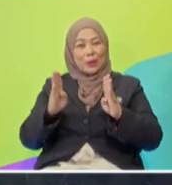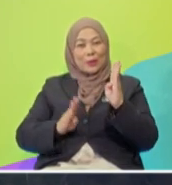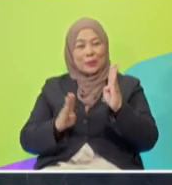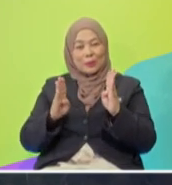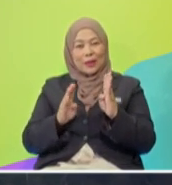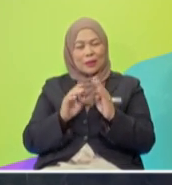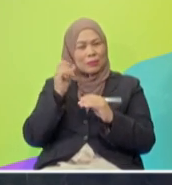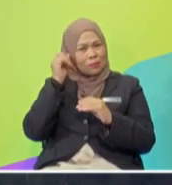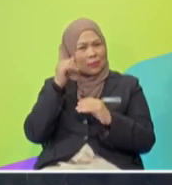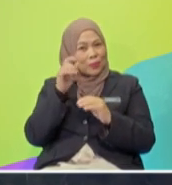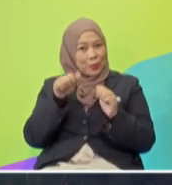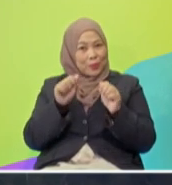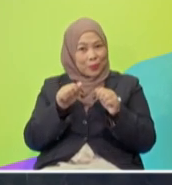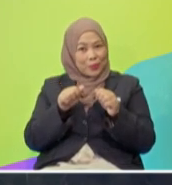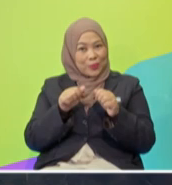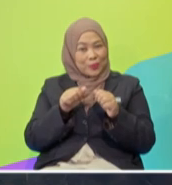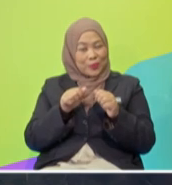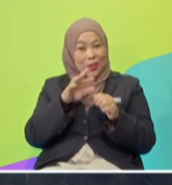at the word. Can you help me spell bus?